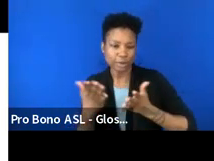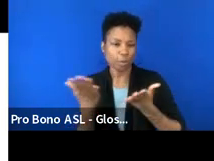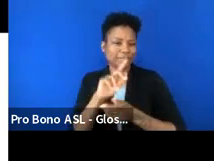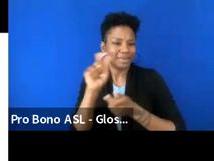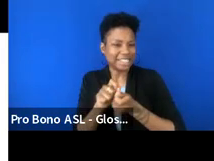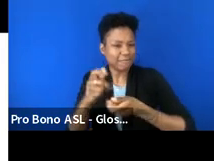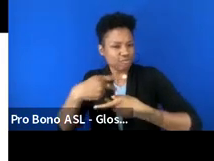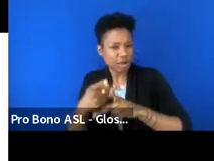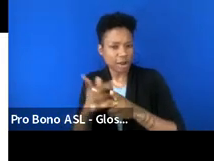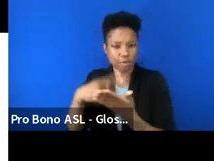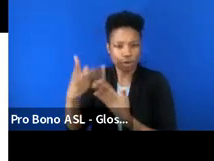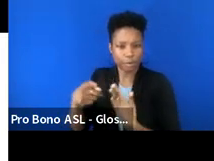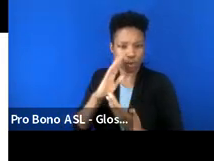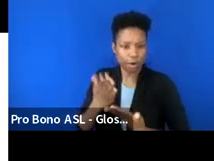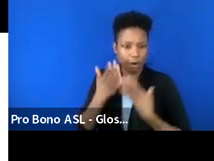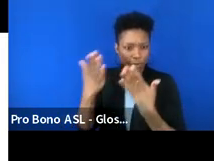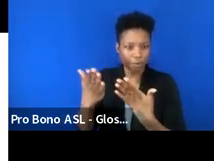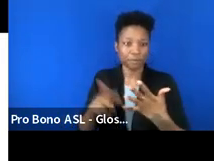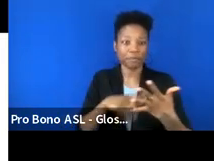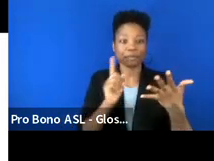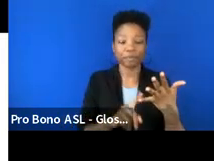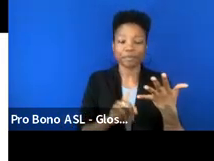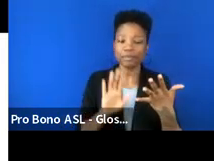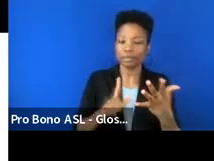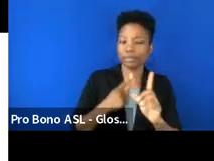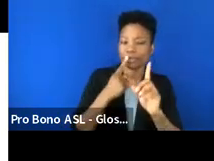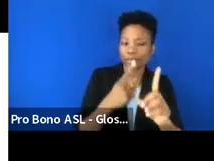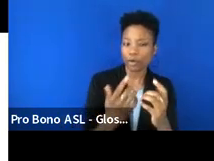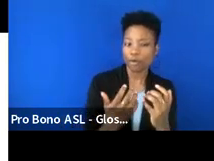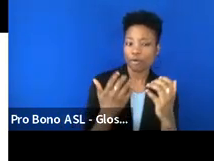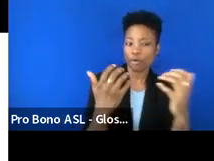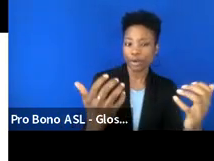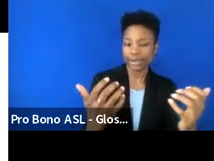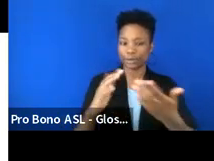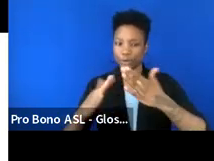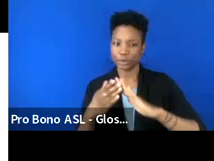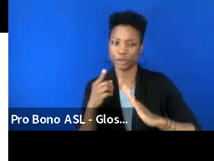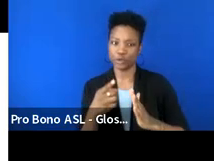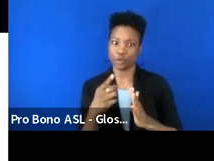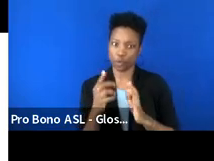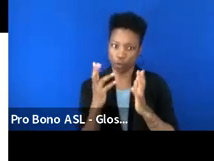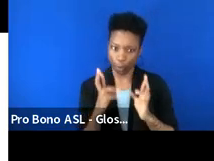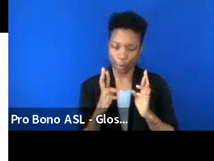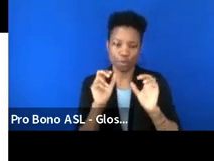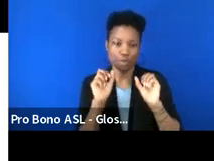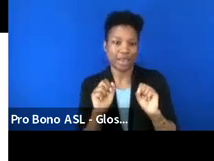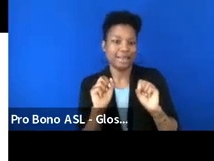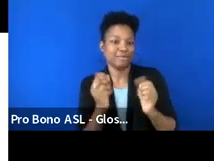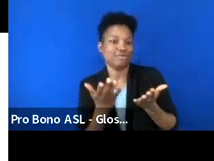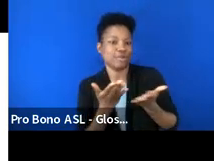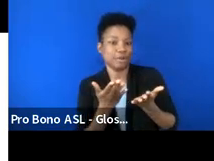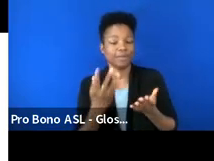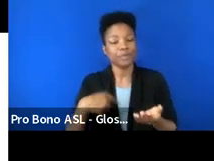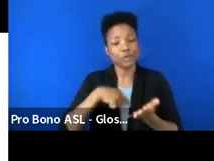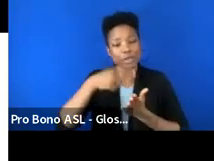Number five, your target audience or community that you hope to serve. We all write for different reasons with different communities